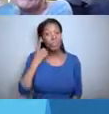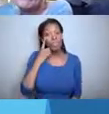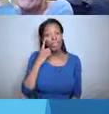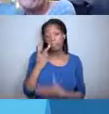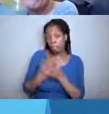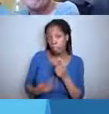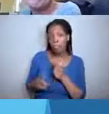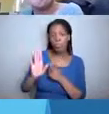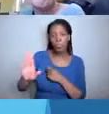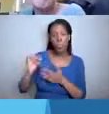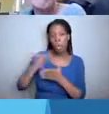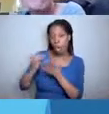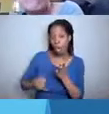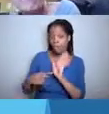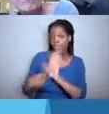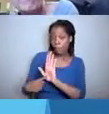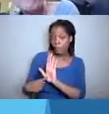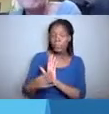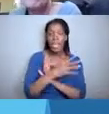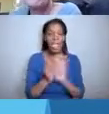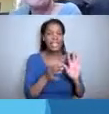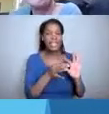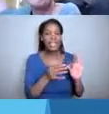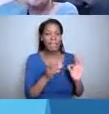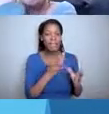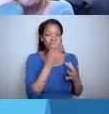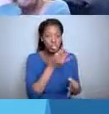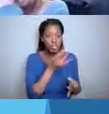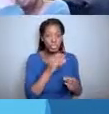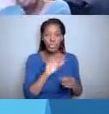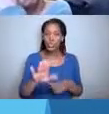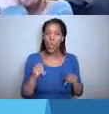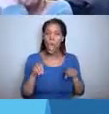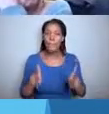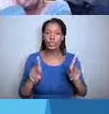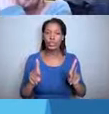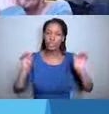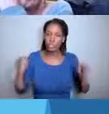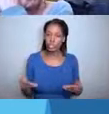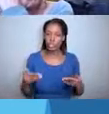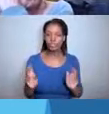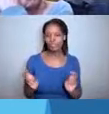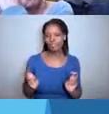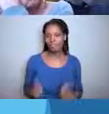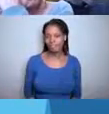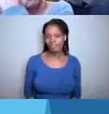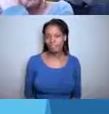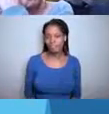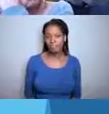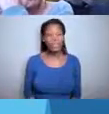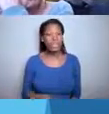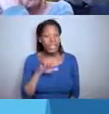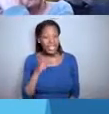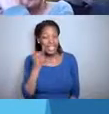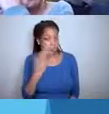that statement of interest is like that opportunity um if you don't have i just want to make the note if you don't have a professional artist